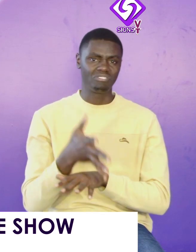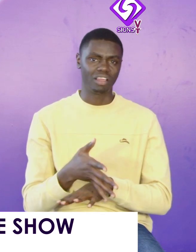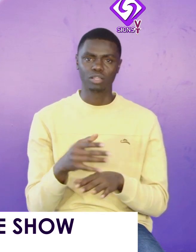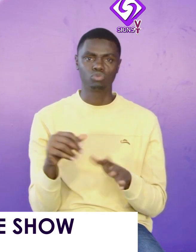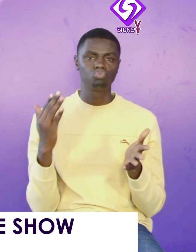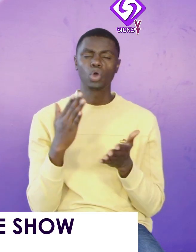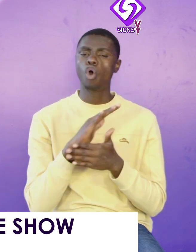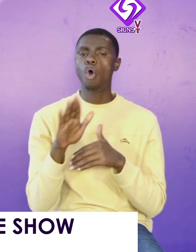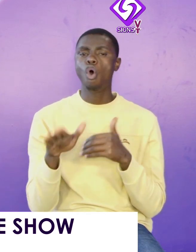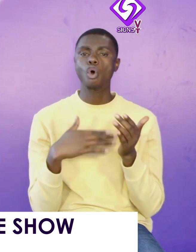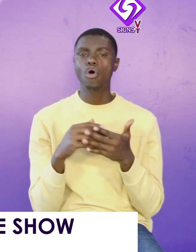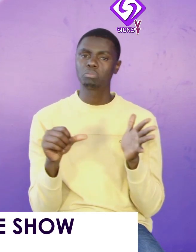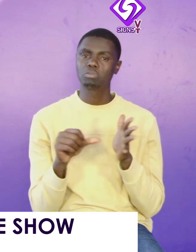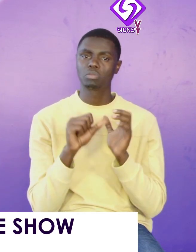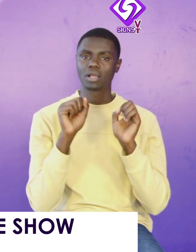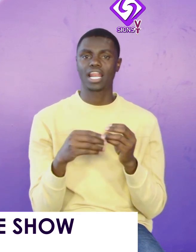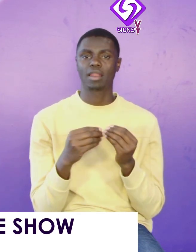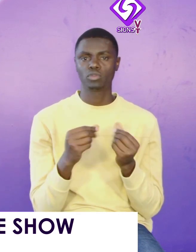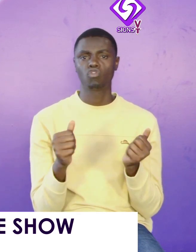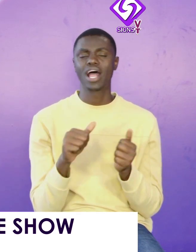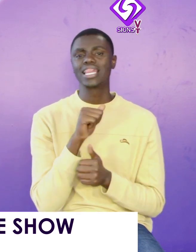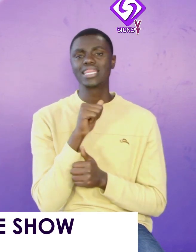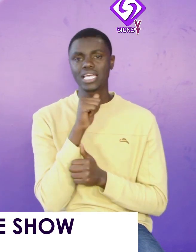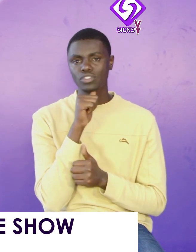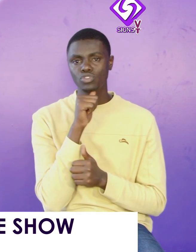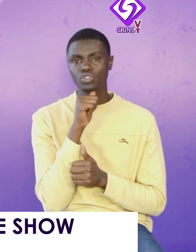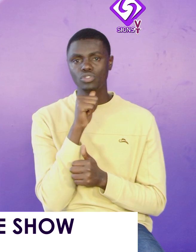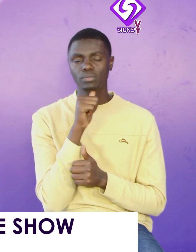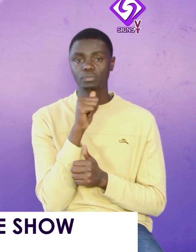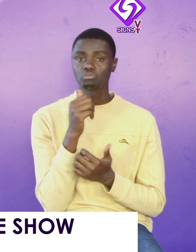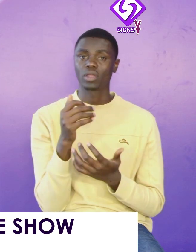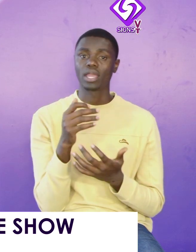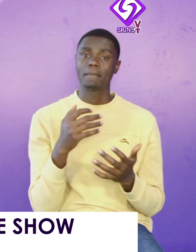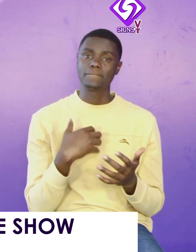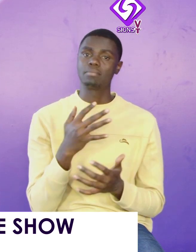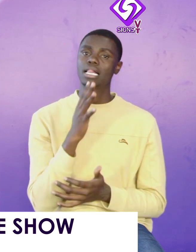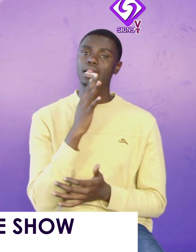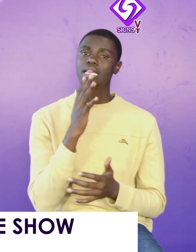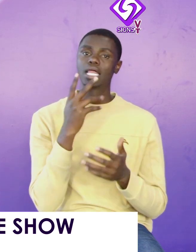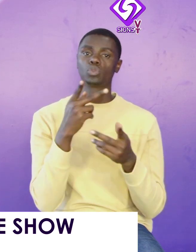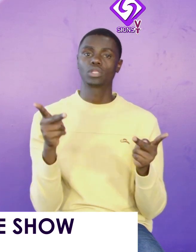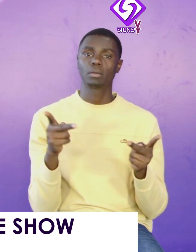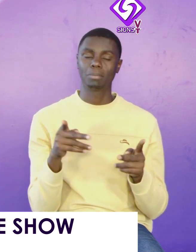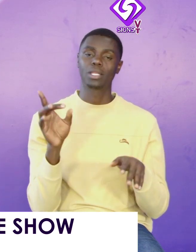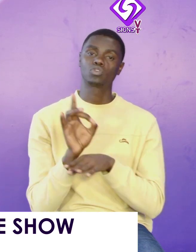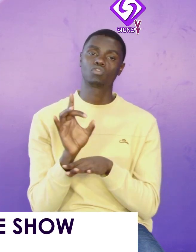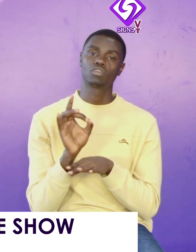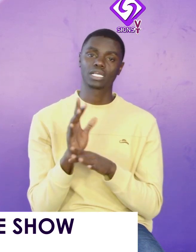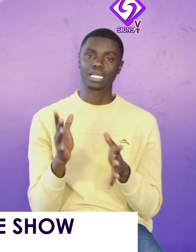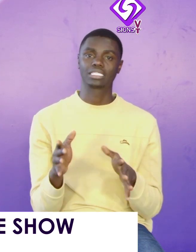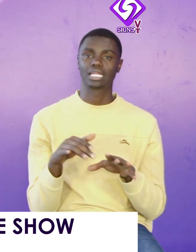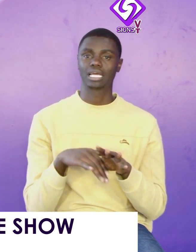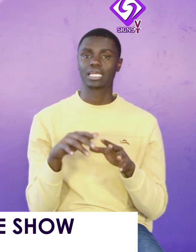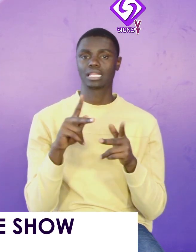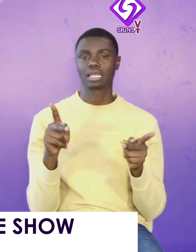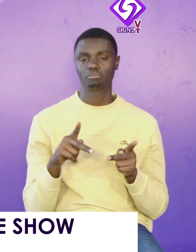problems can be solved. There is no bigger lie than that. Let me speak to the place of the counselor in the country, Kenya.